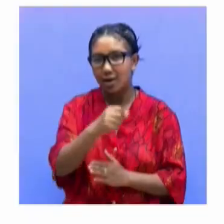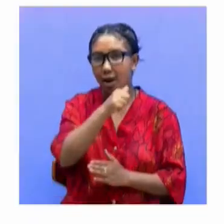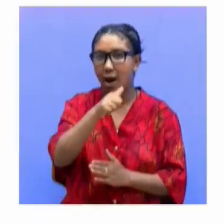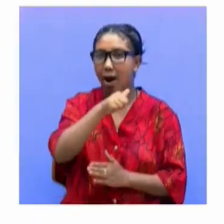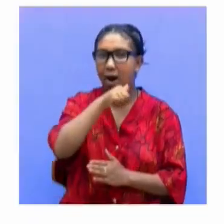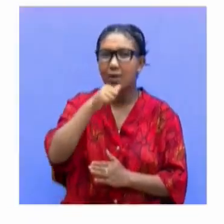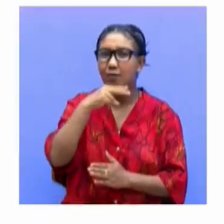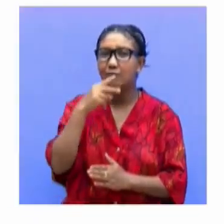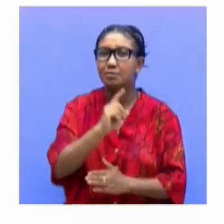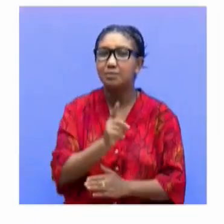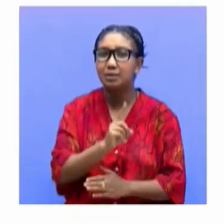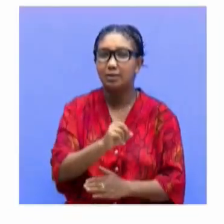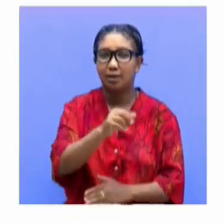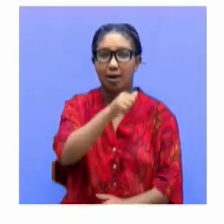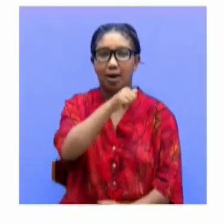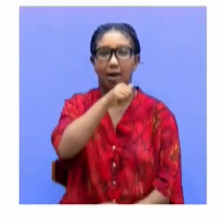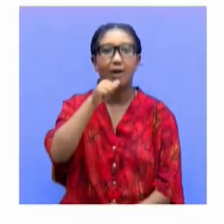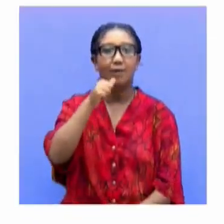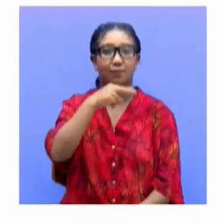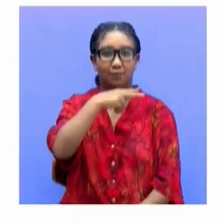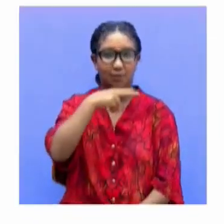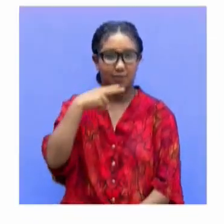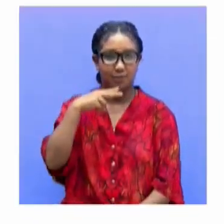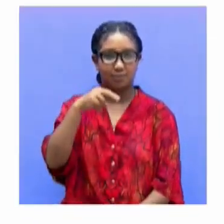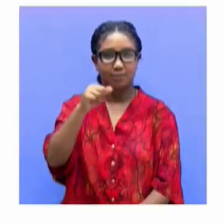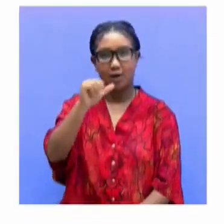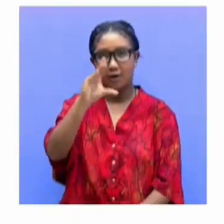adverbs? Adverbs.